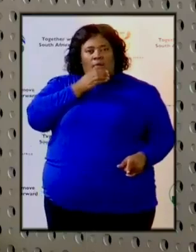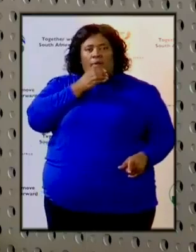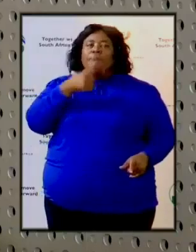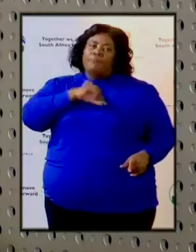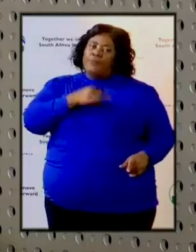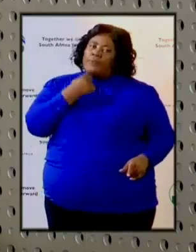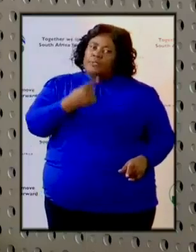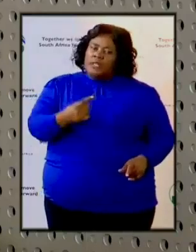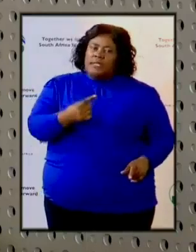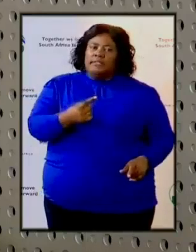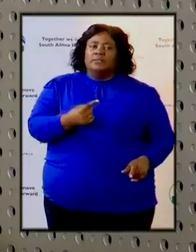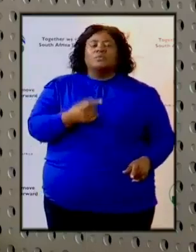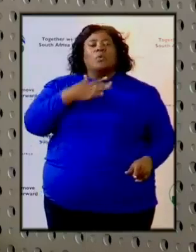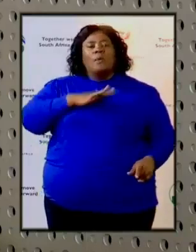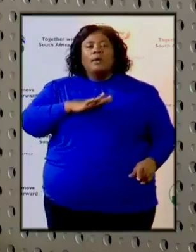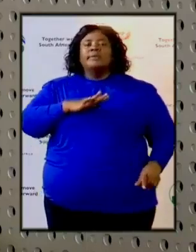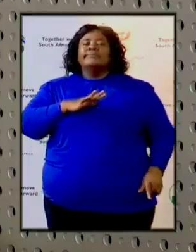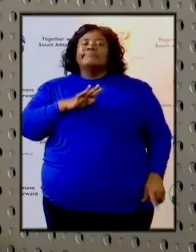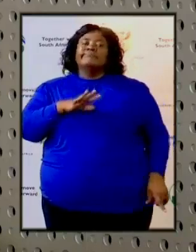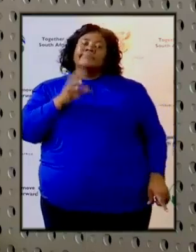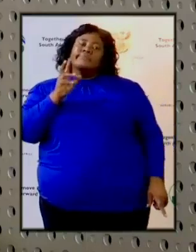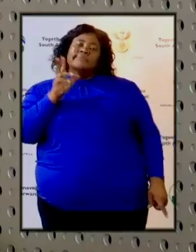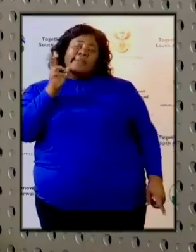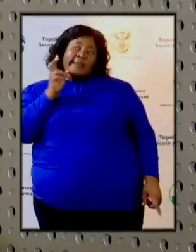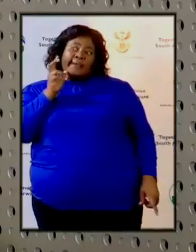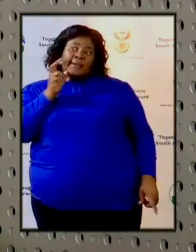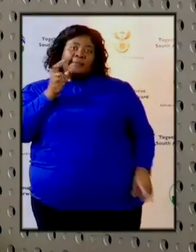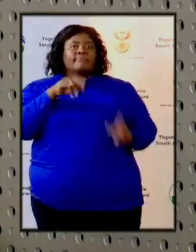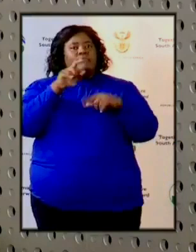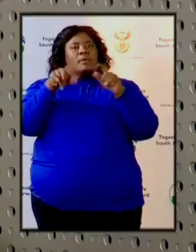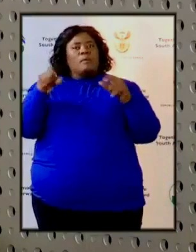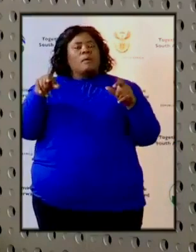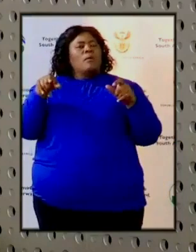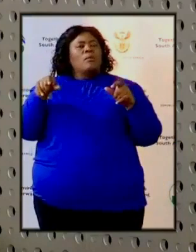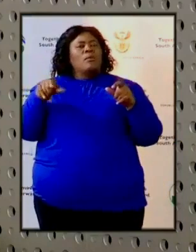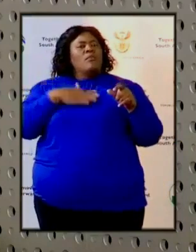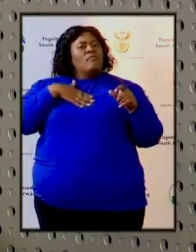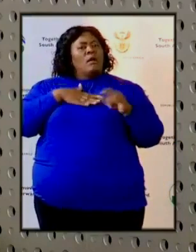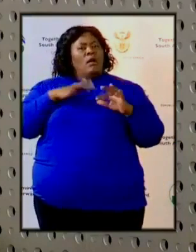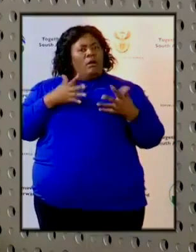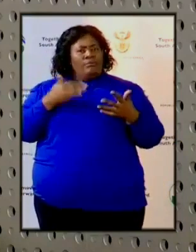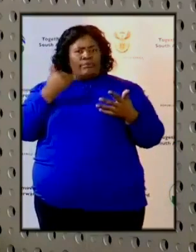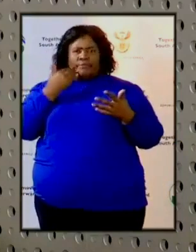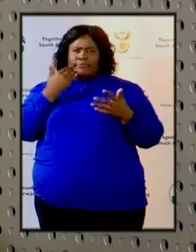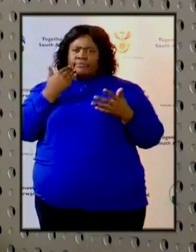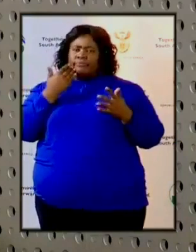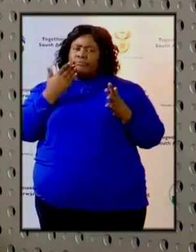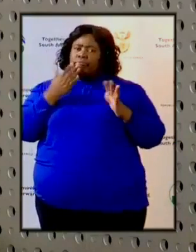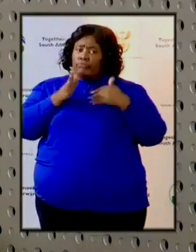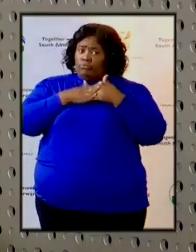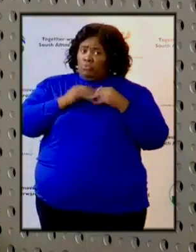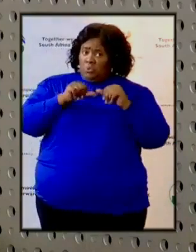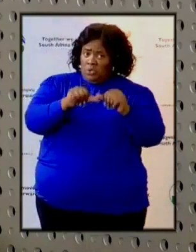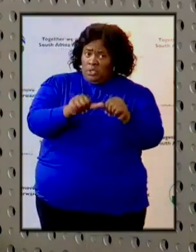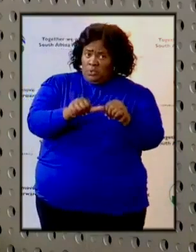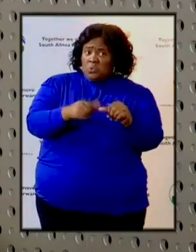sifuna ukuzwa ukuthi ma singabuvuli hhayi asizubvula ke nabo niyazi